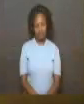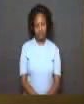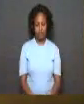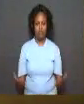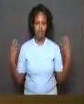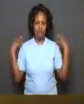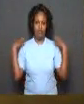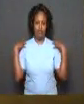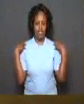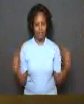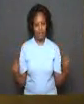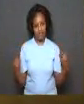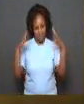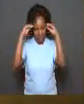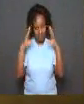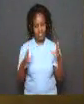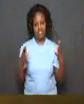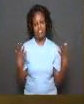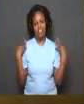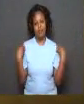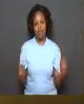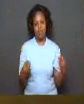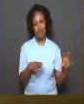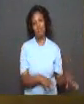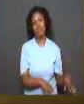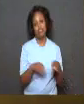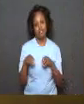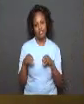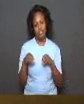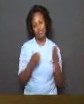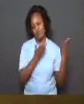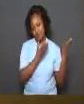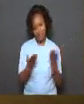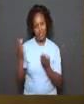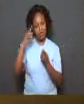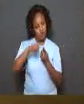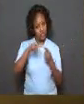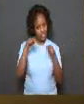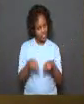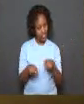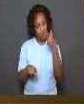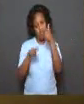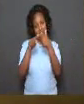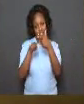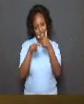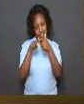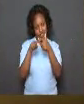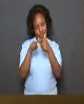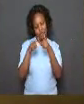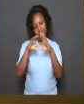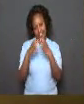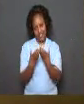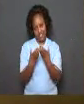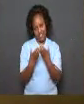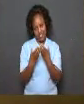Hello, teacher. Hello, students. Welcome to our second lesson